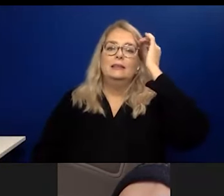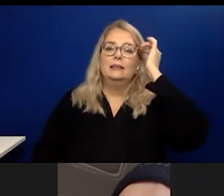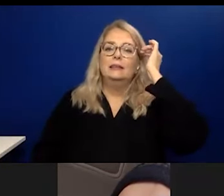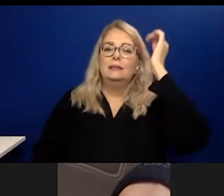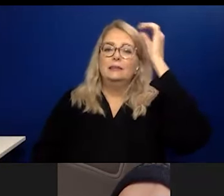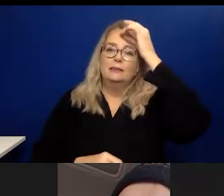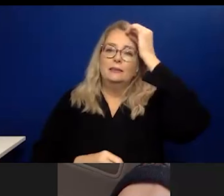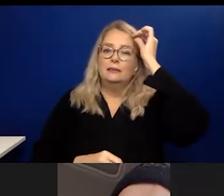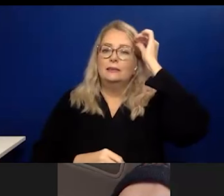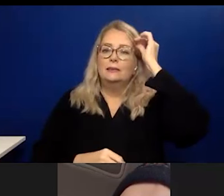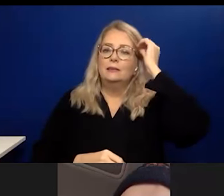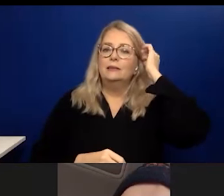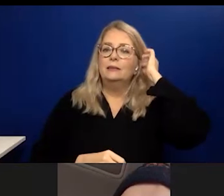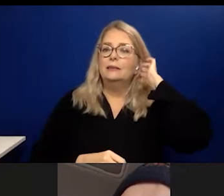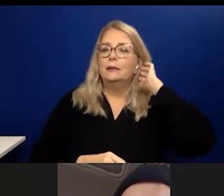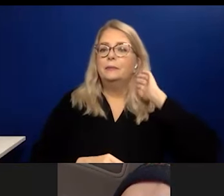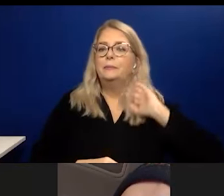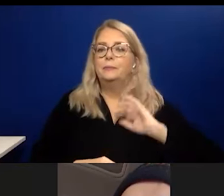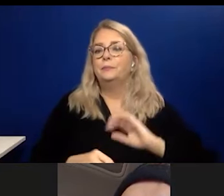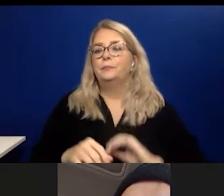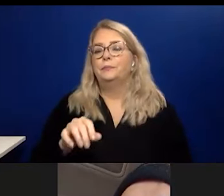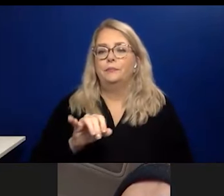Yaneth? Saying that correctly?